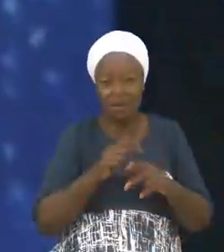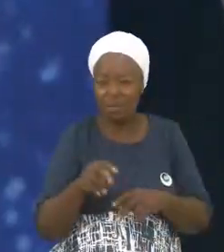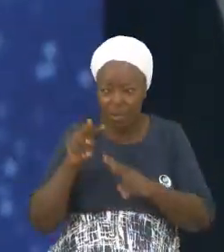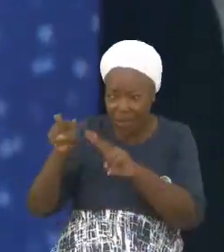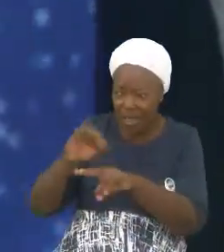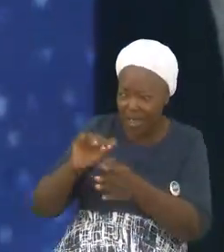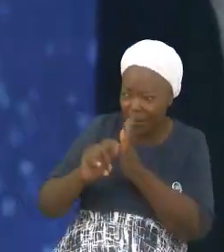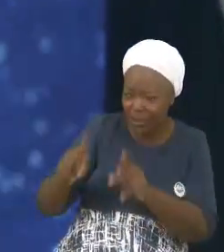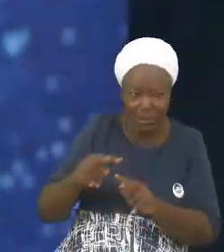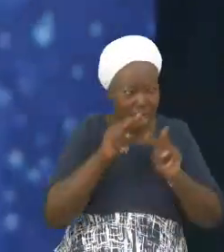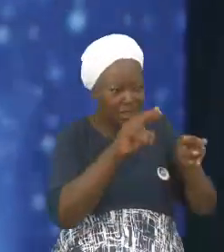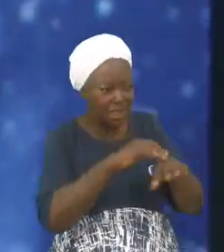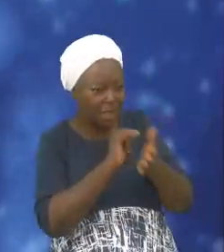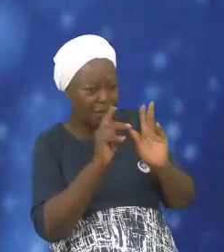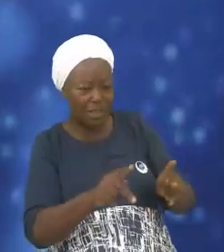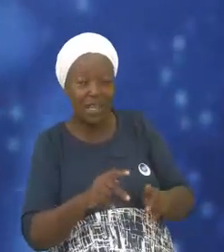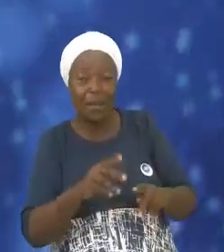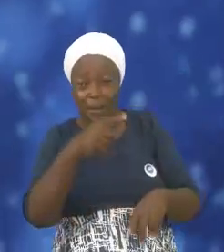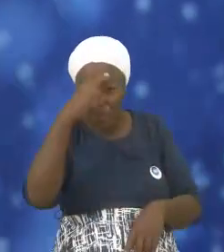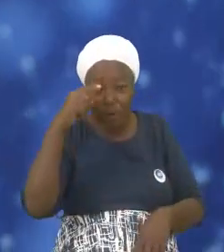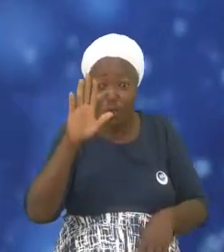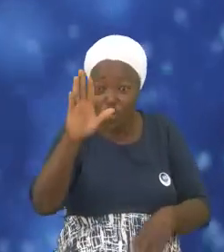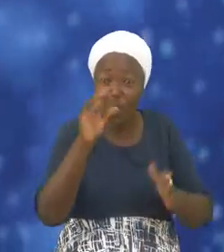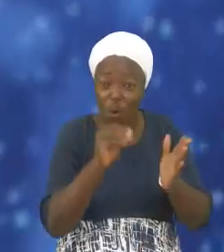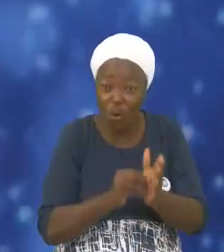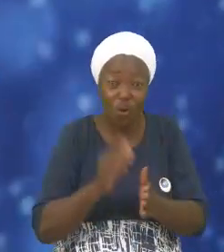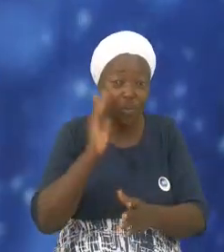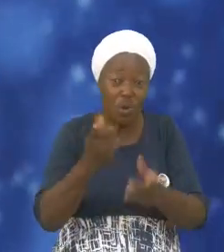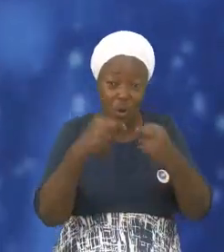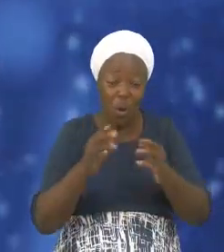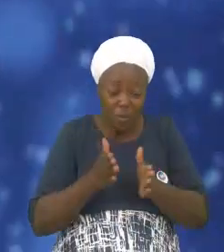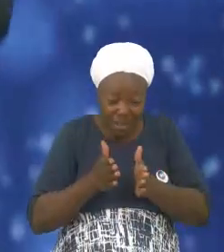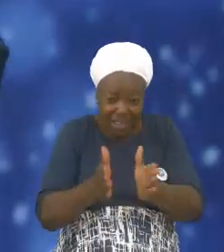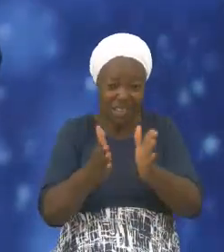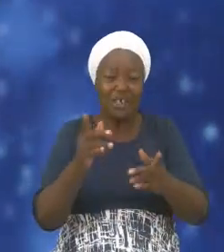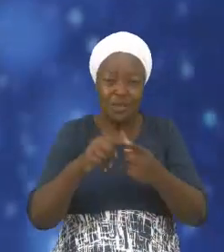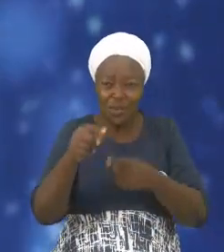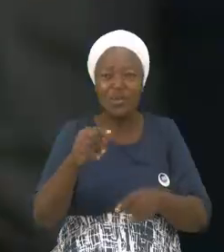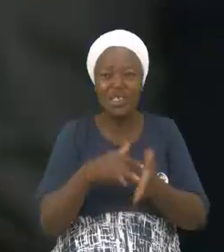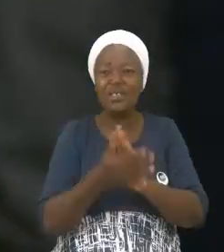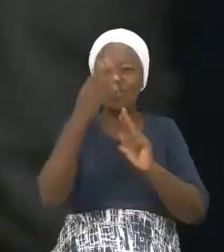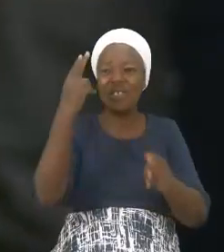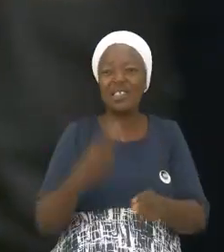person, looking at that person, because your own will come to you express way.